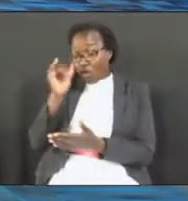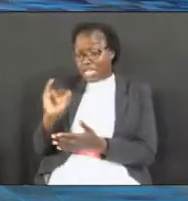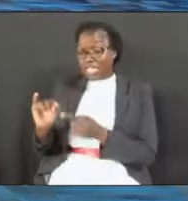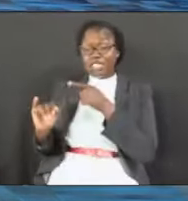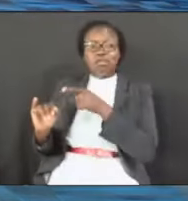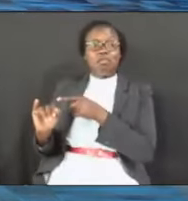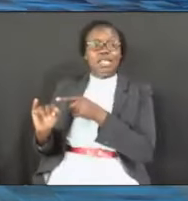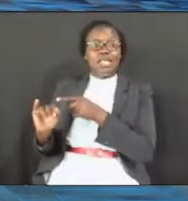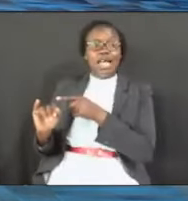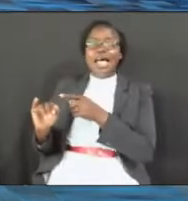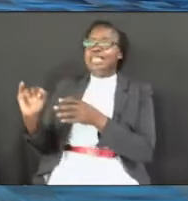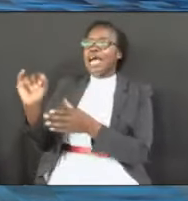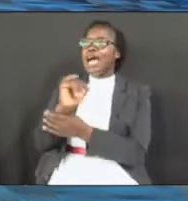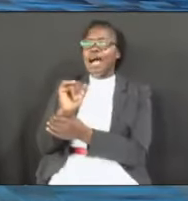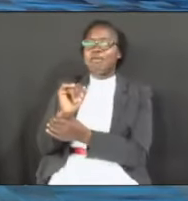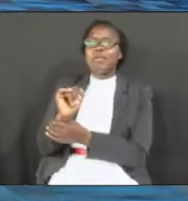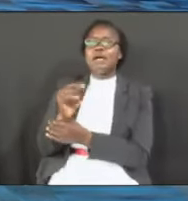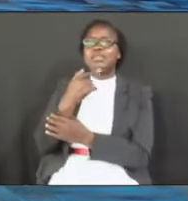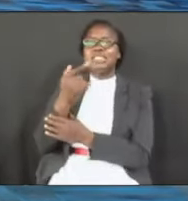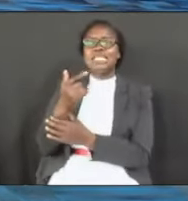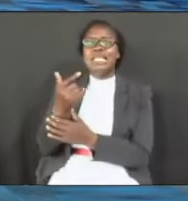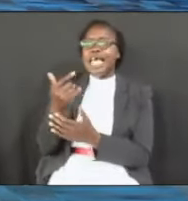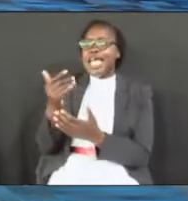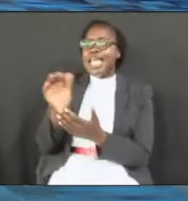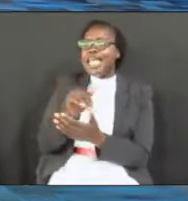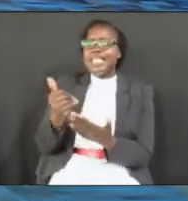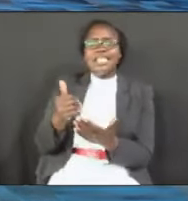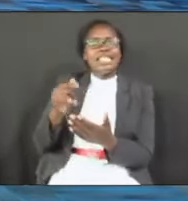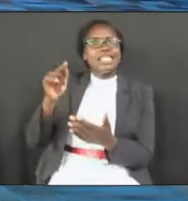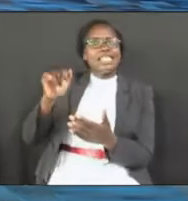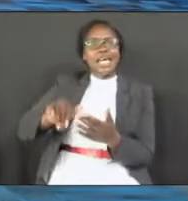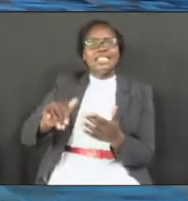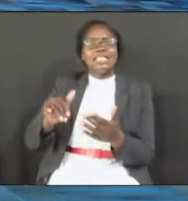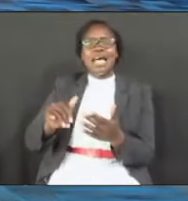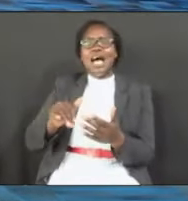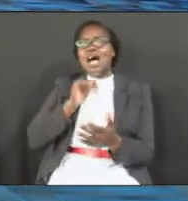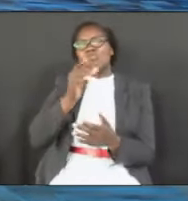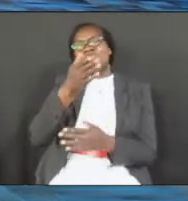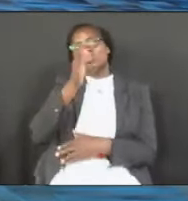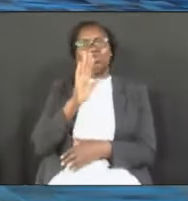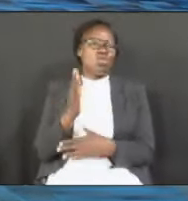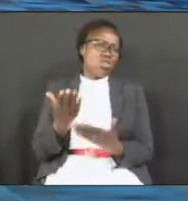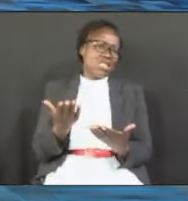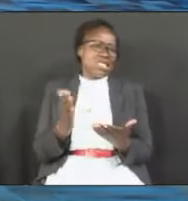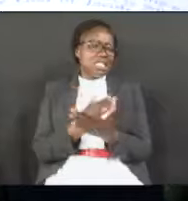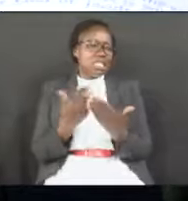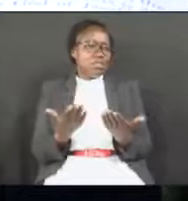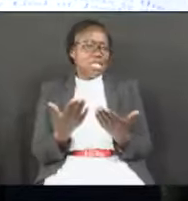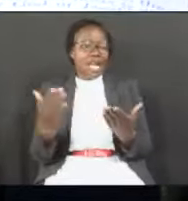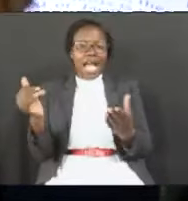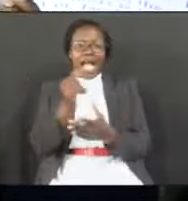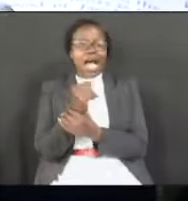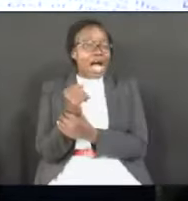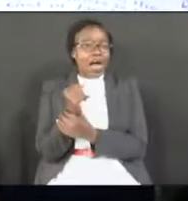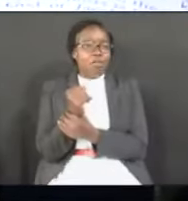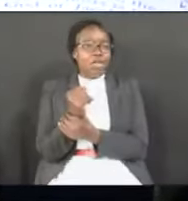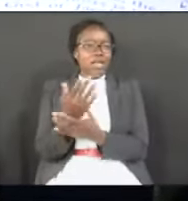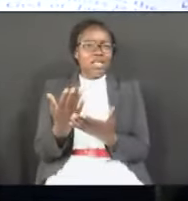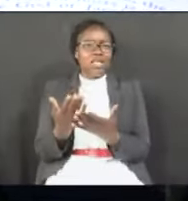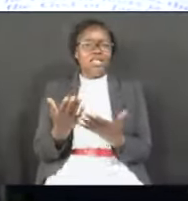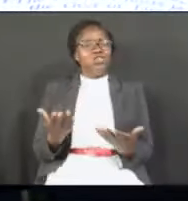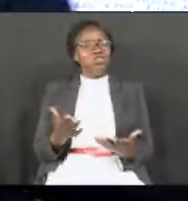Abraham started editing the plan of God. And of course, you know, this is something Abraham is so used to